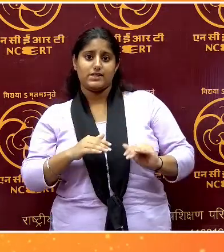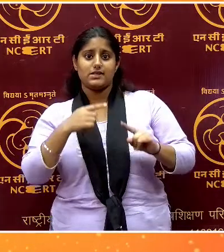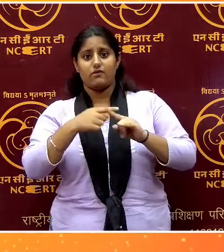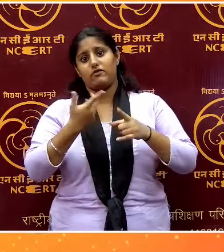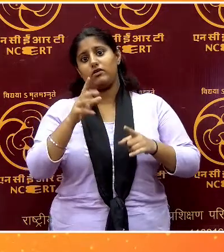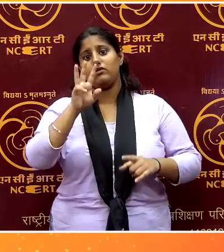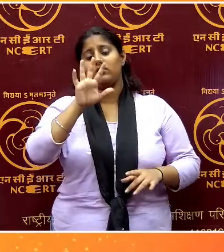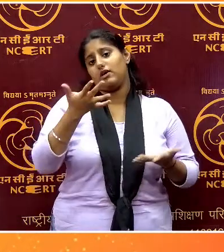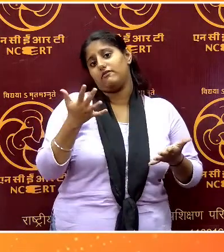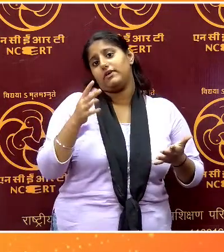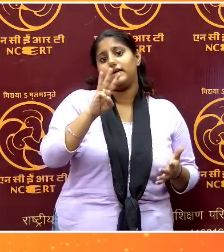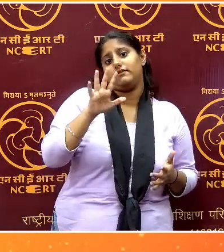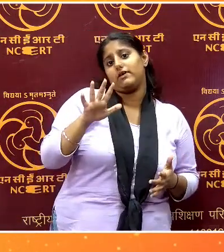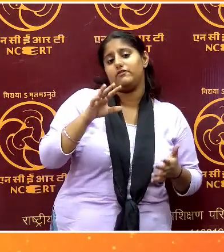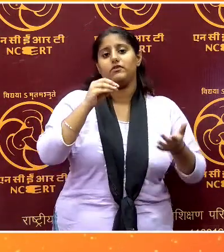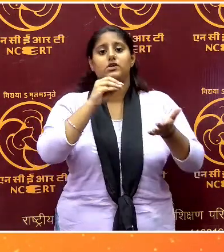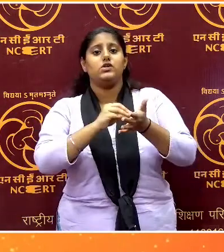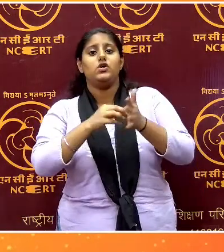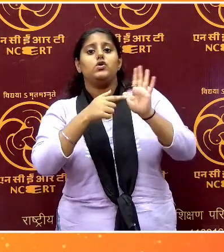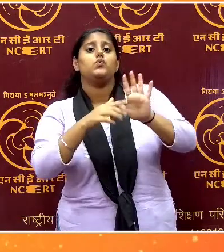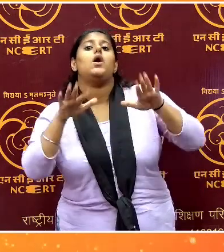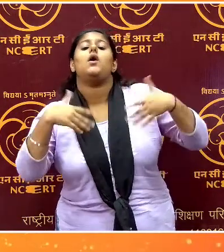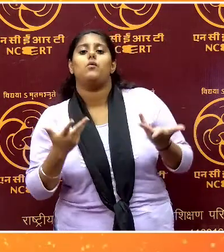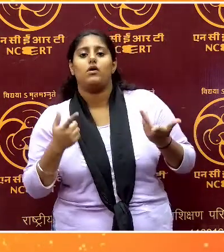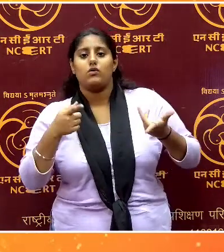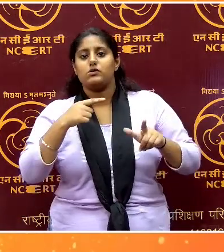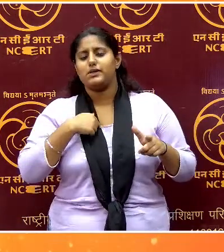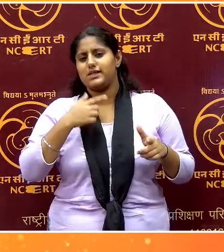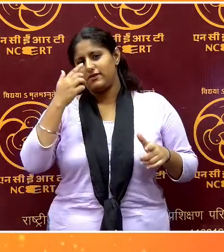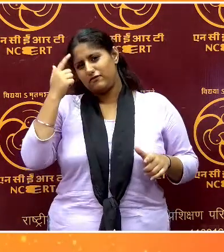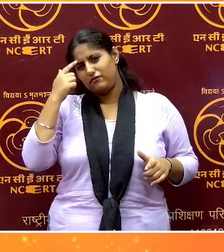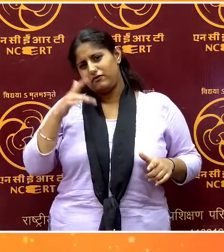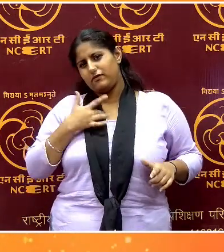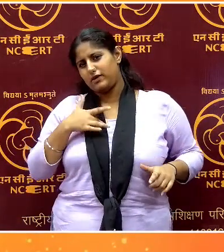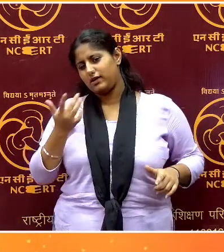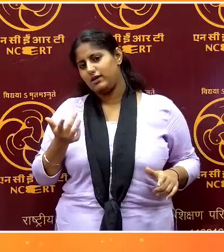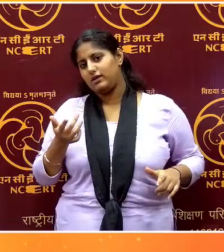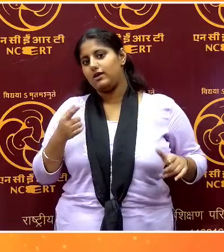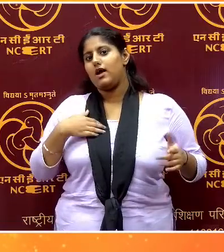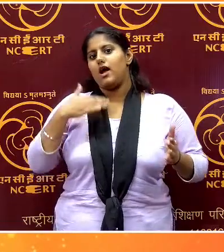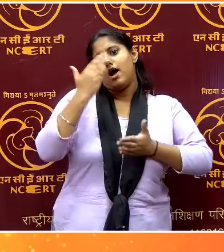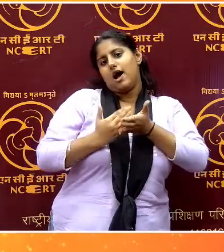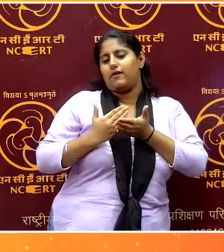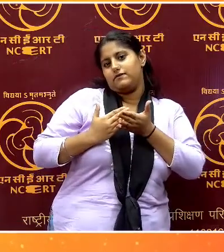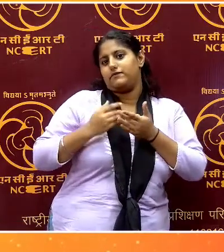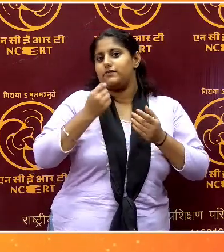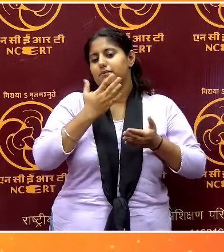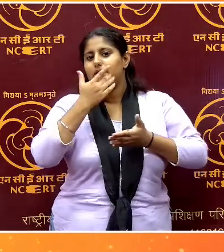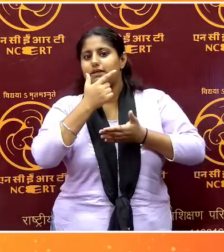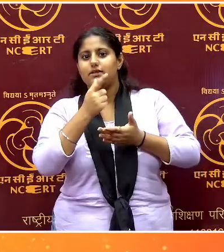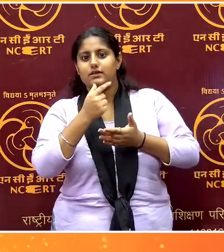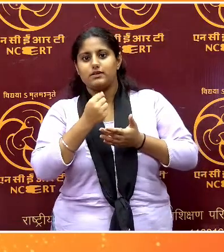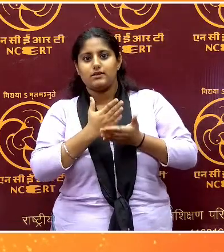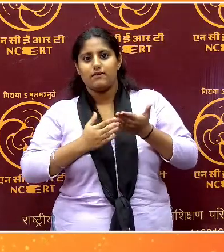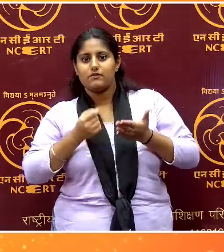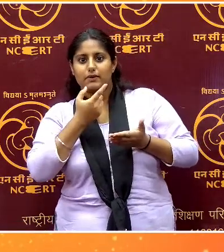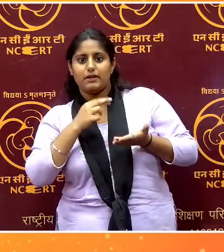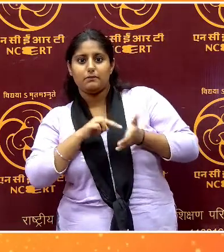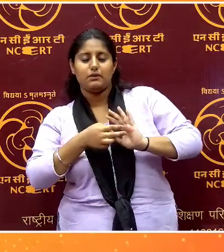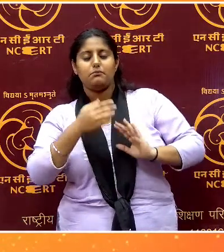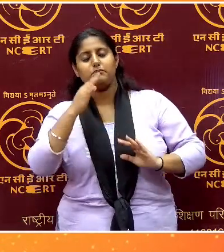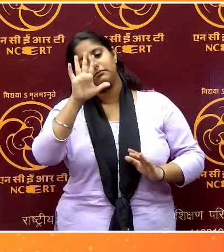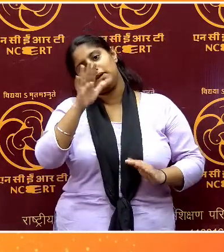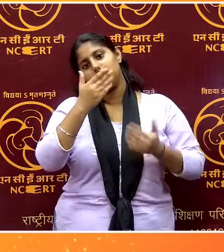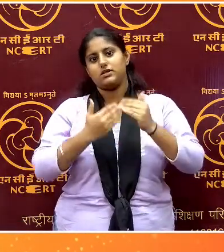the pictograph. So then she realized that she could use half of the smiley Yes. to show 5 students.